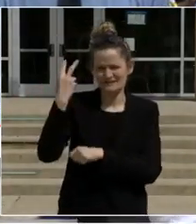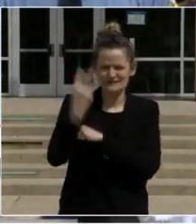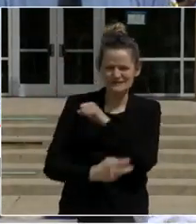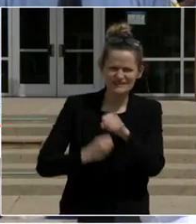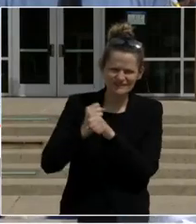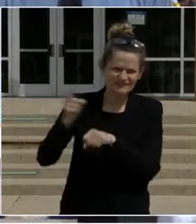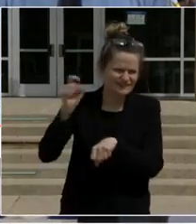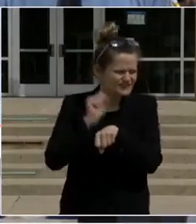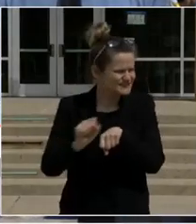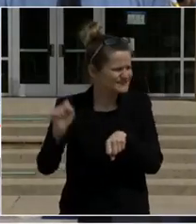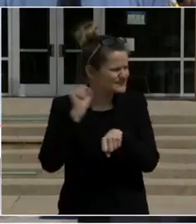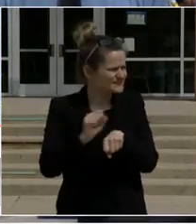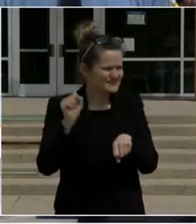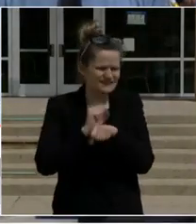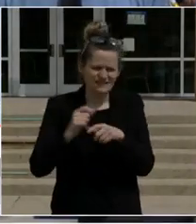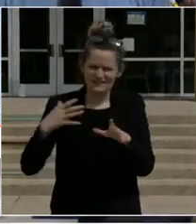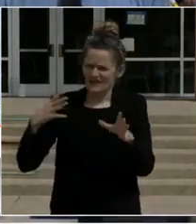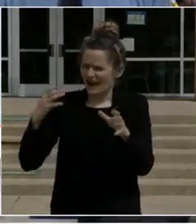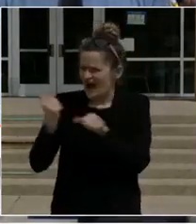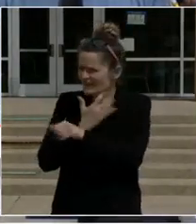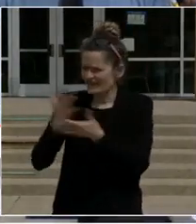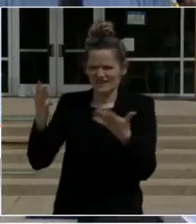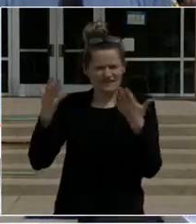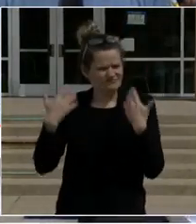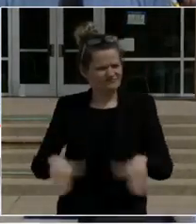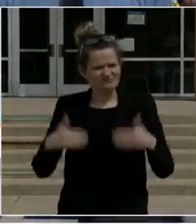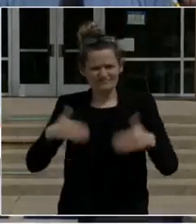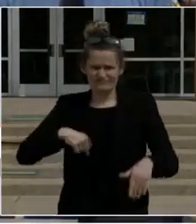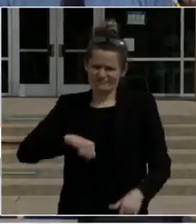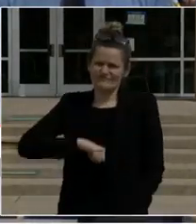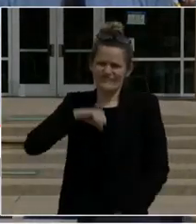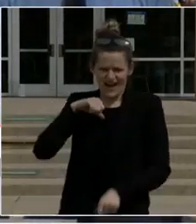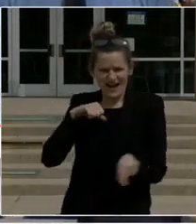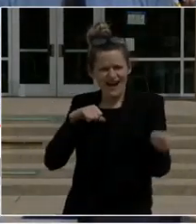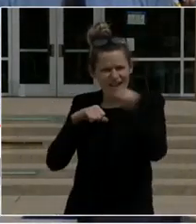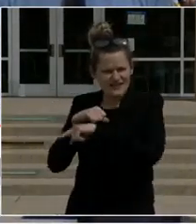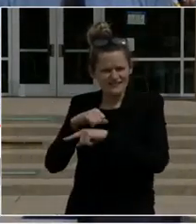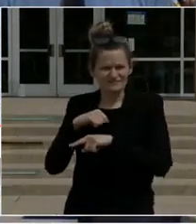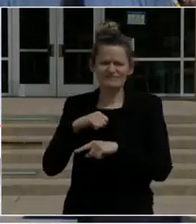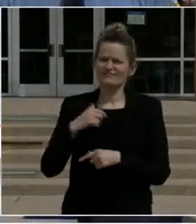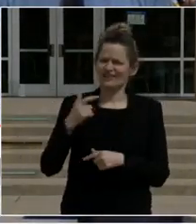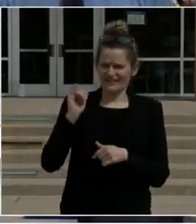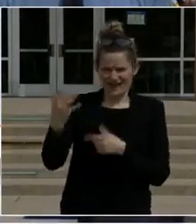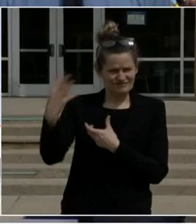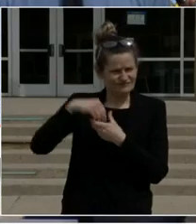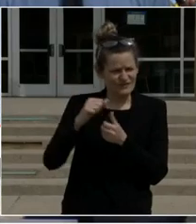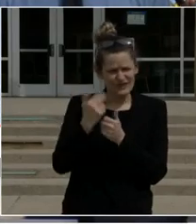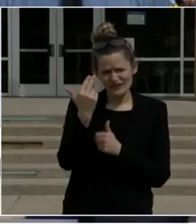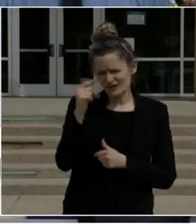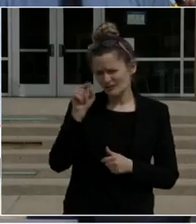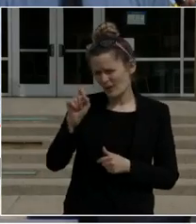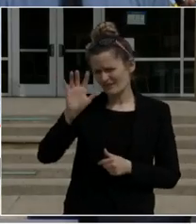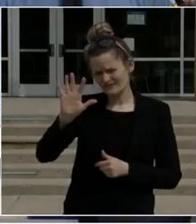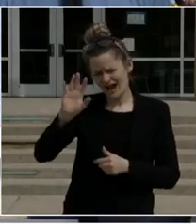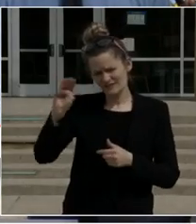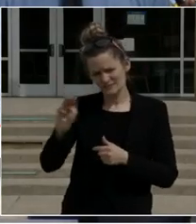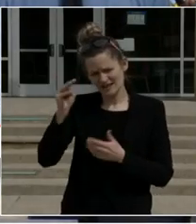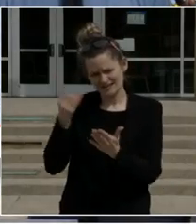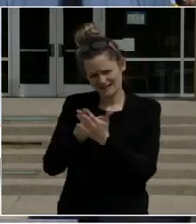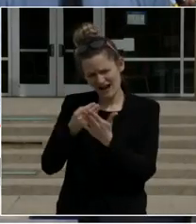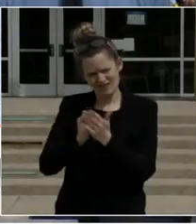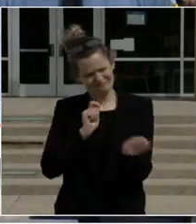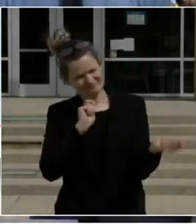aplomb. It includes $13.5 million to dramatically expand offerings through